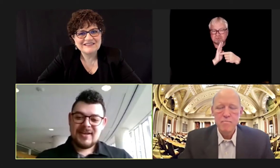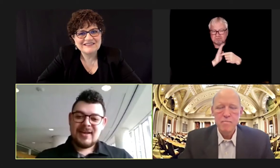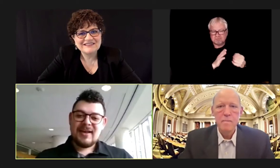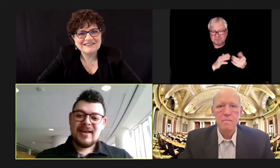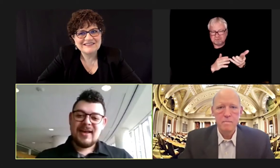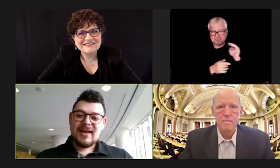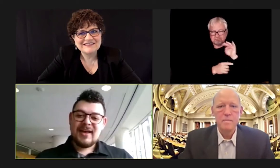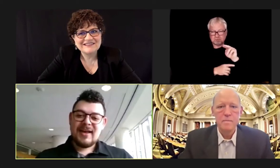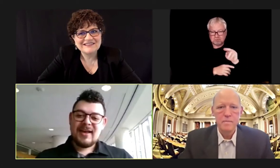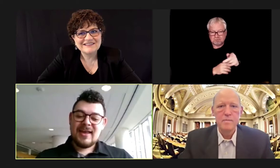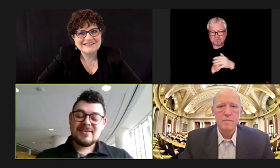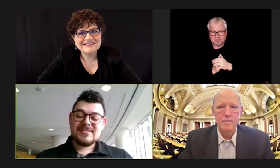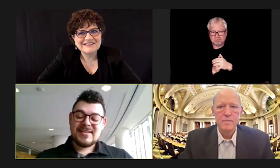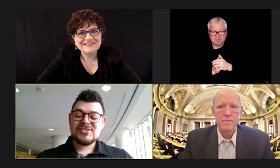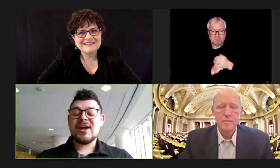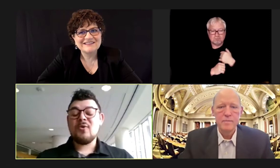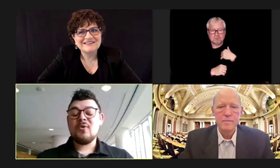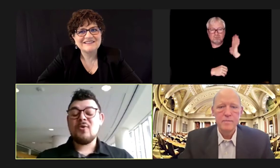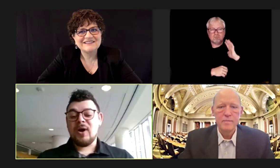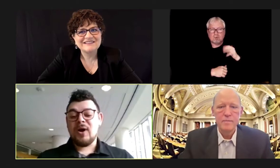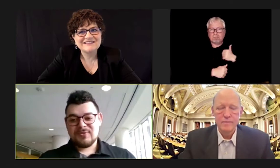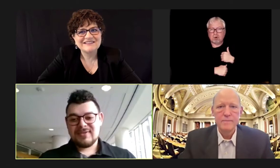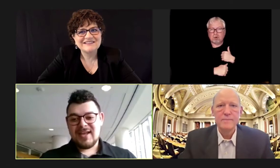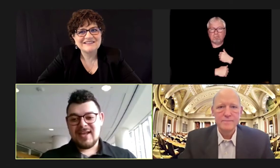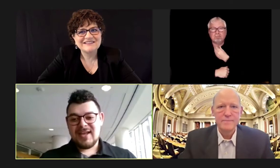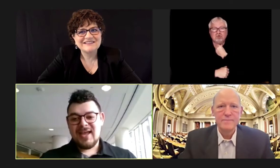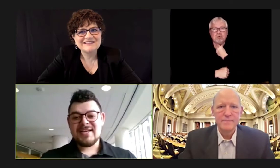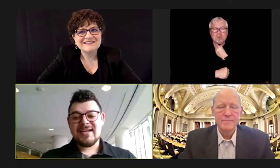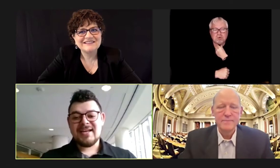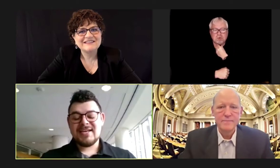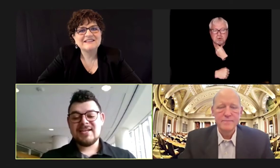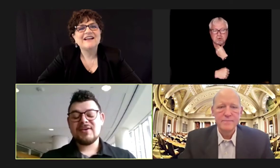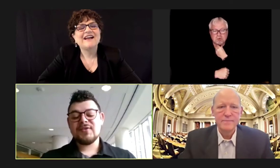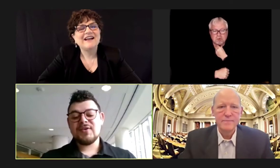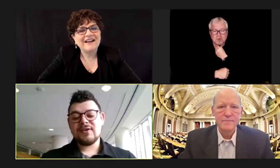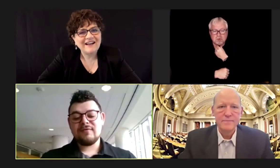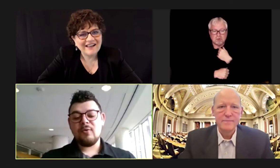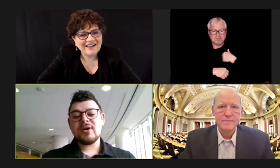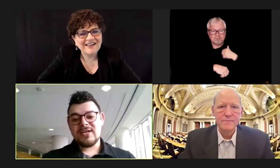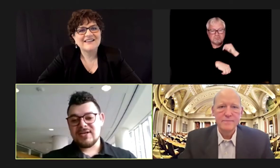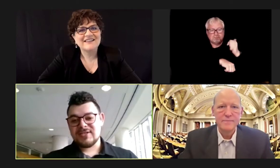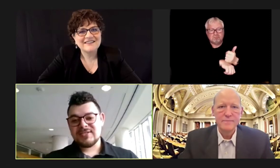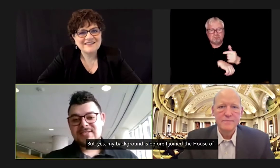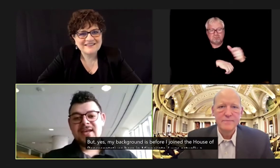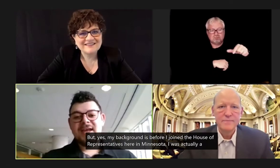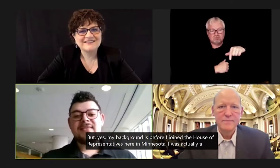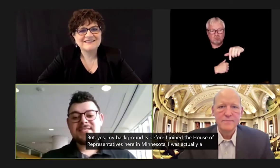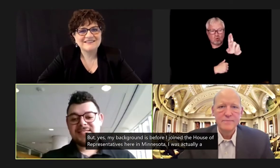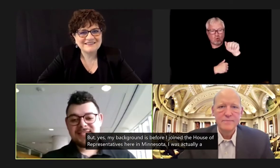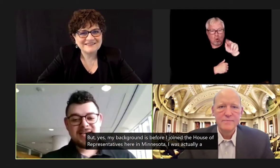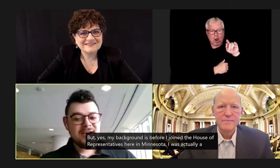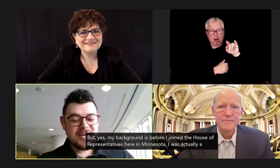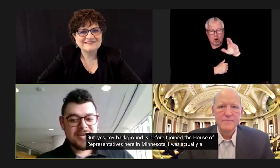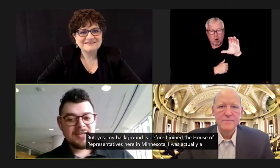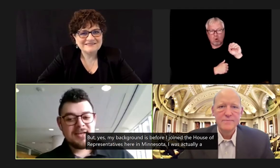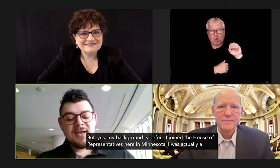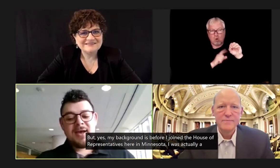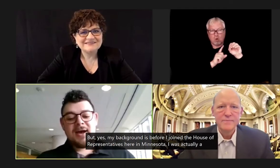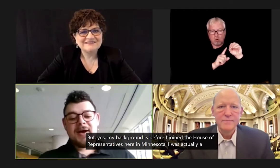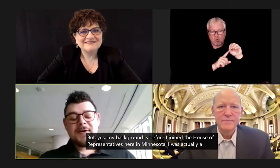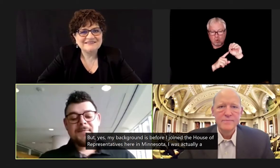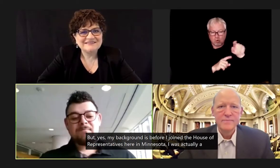Marine stationed at Quantico, and I did 4 years in the DC